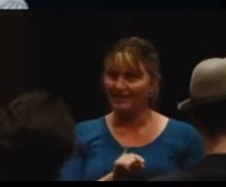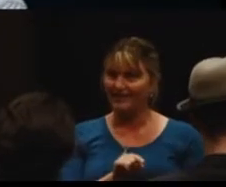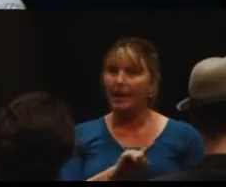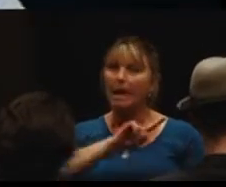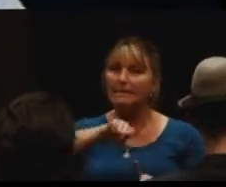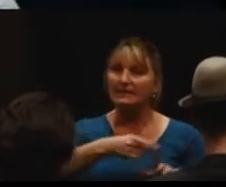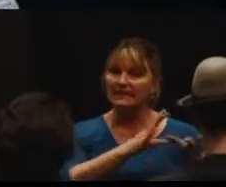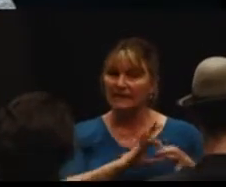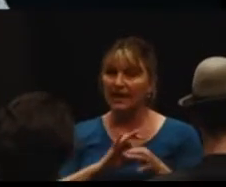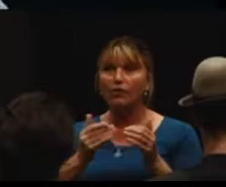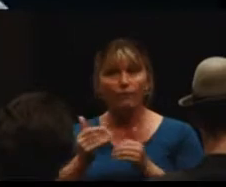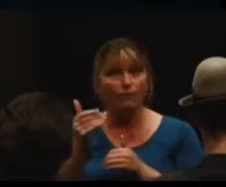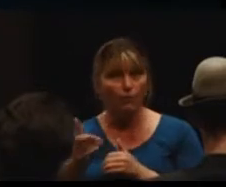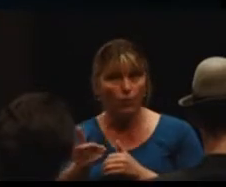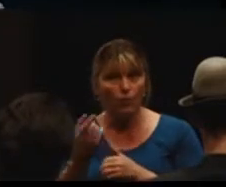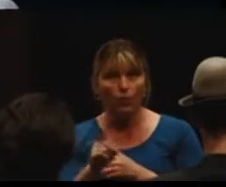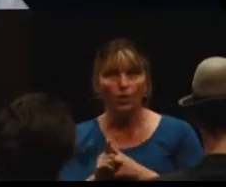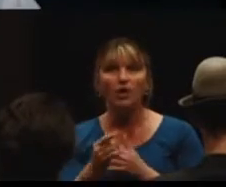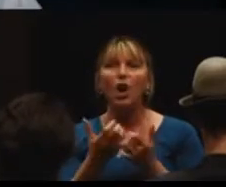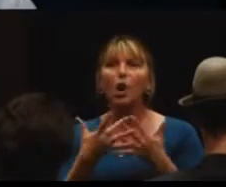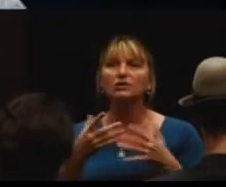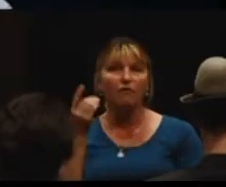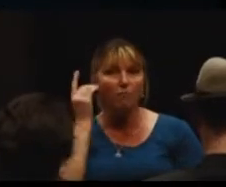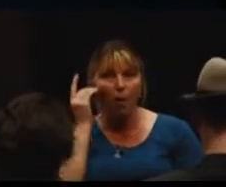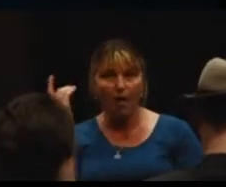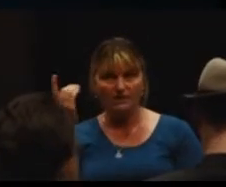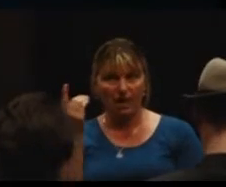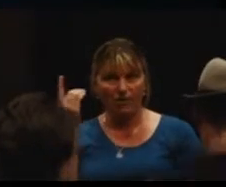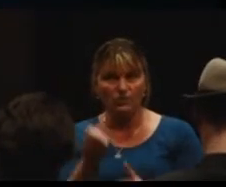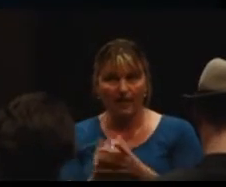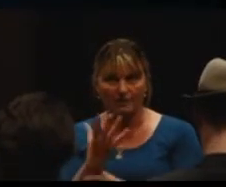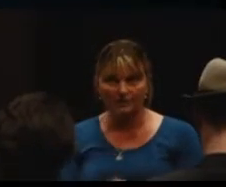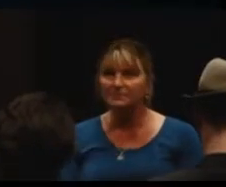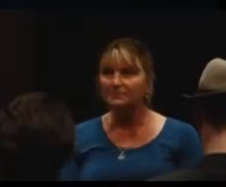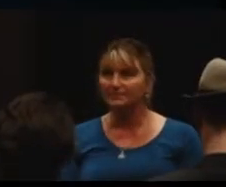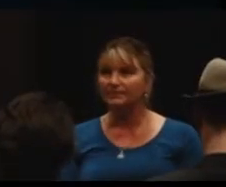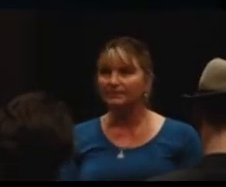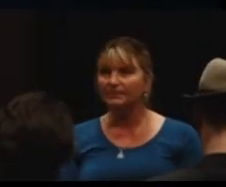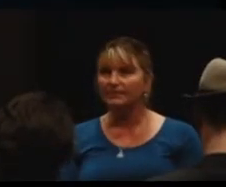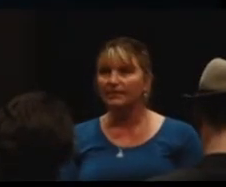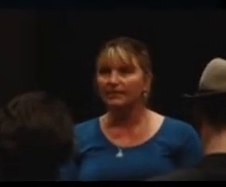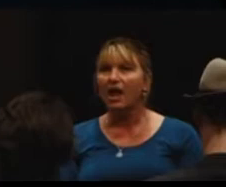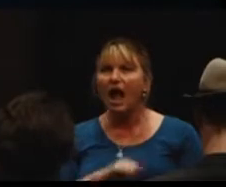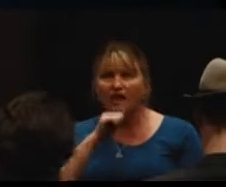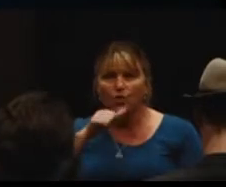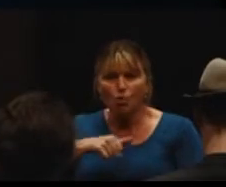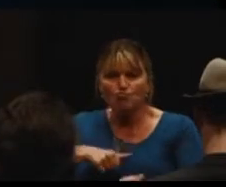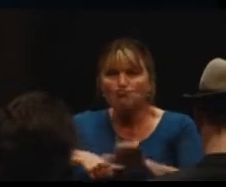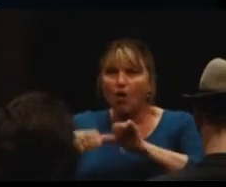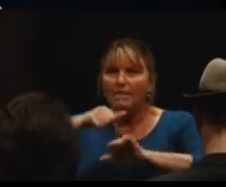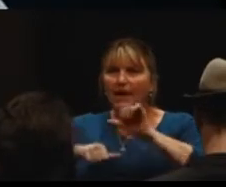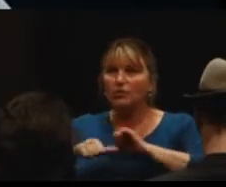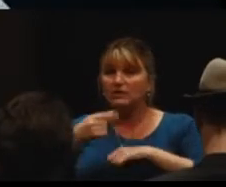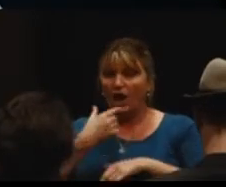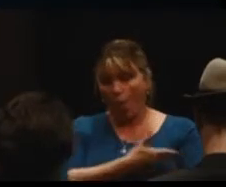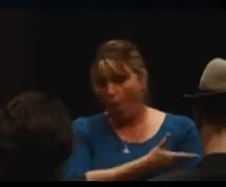linked at the moment going forward about a lot of mobile telephone developments. And if you take everything way back, you may say that all of them are